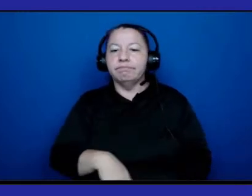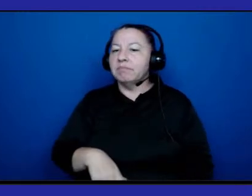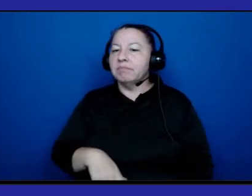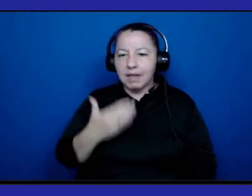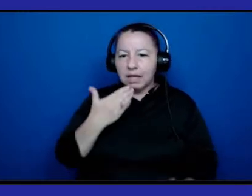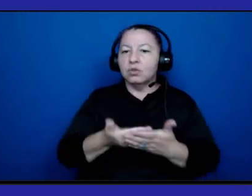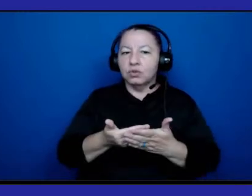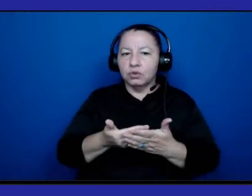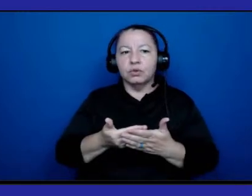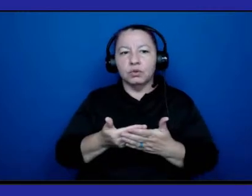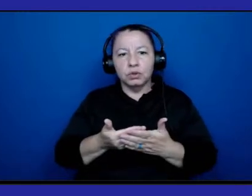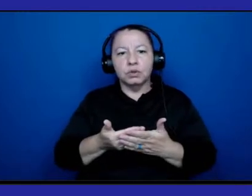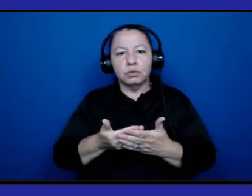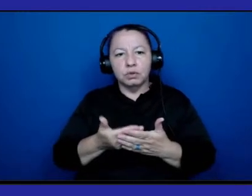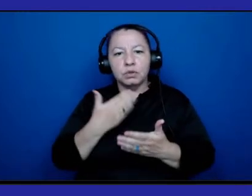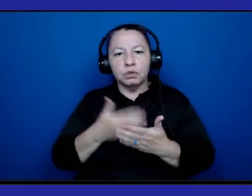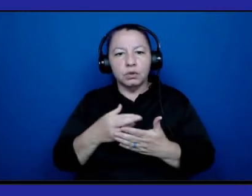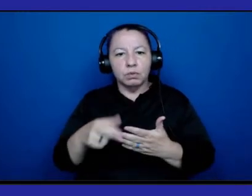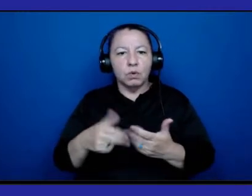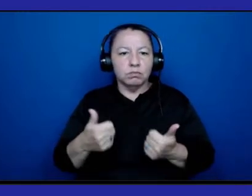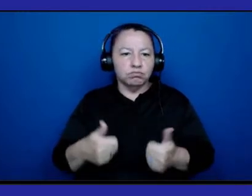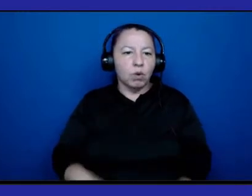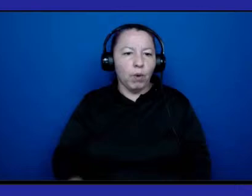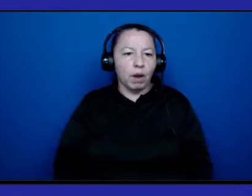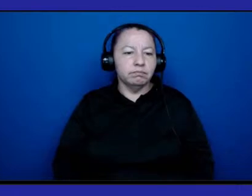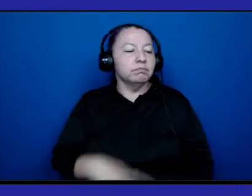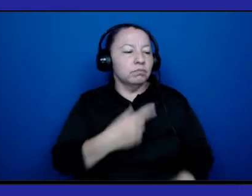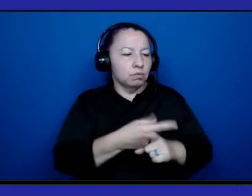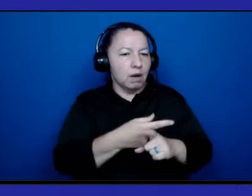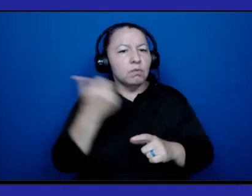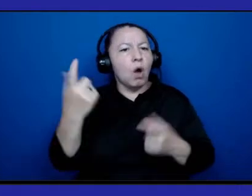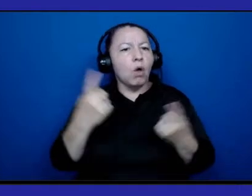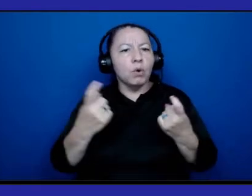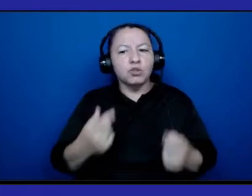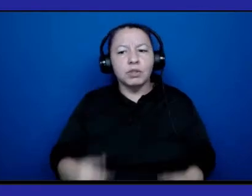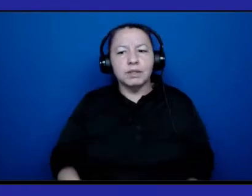course. Yes. Thank you. Any other questions? No?